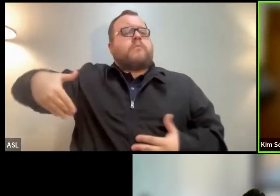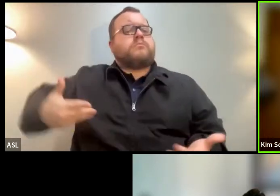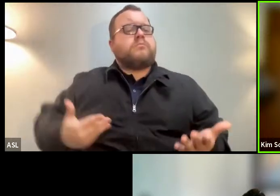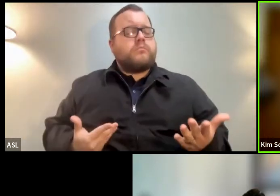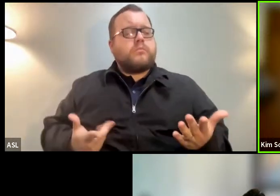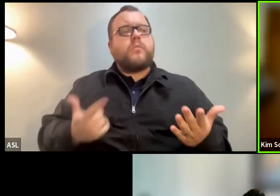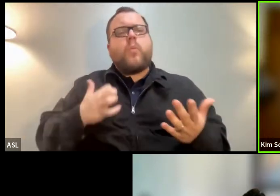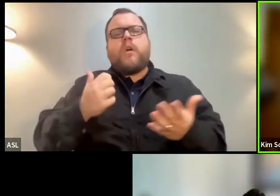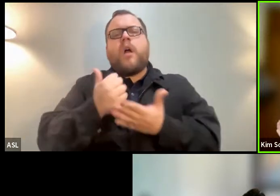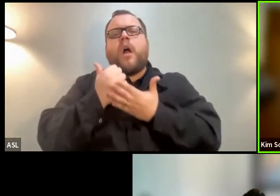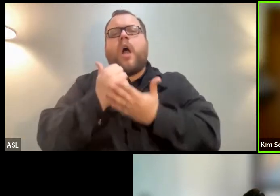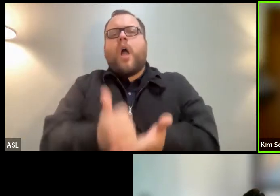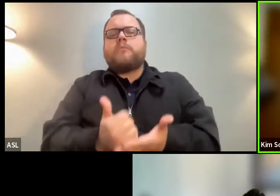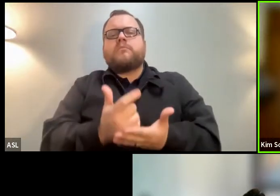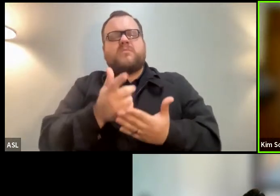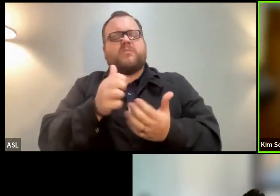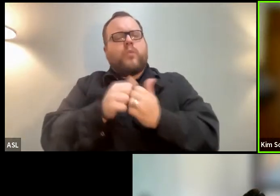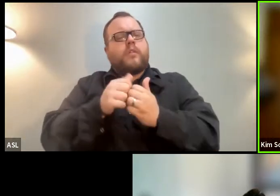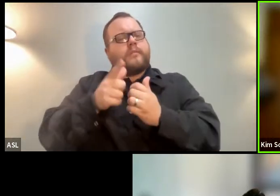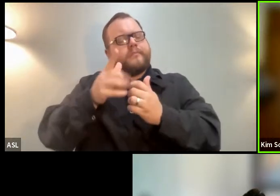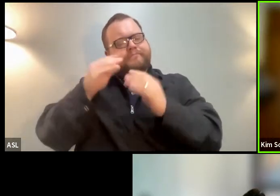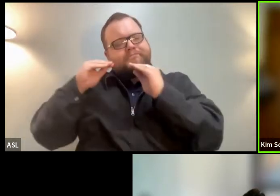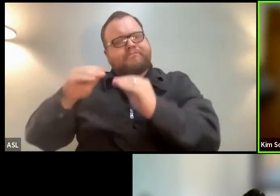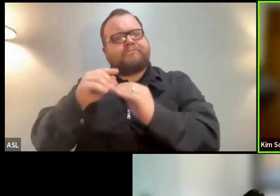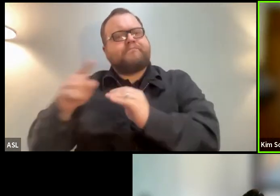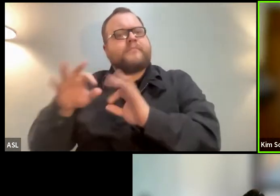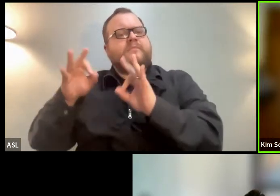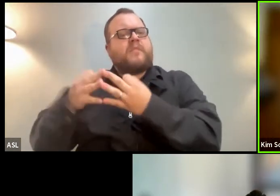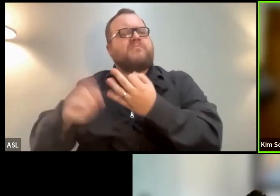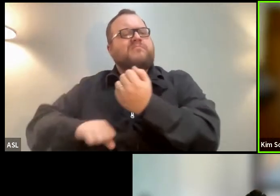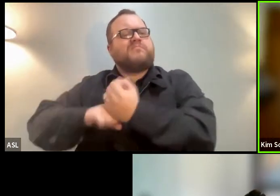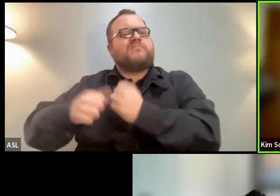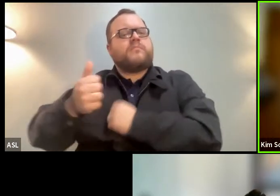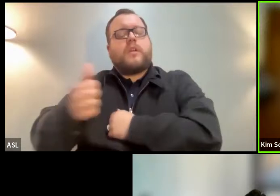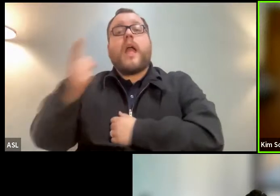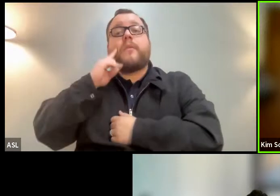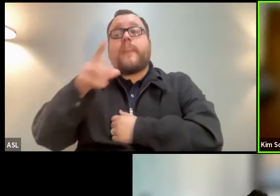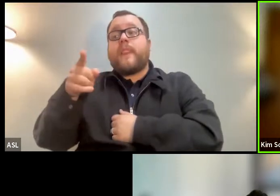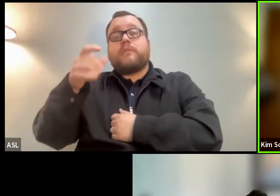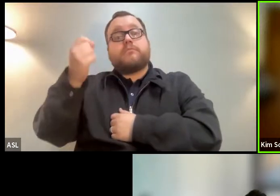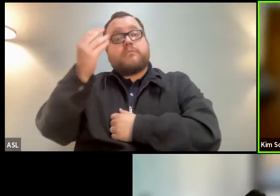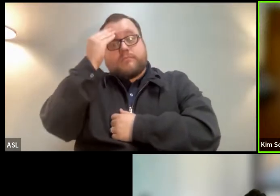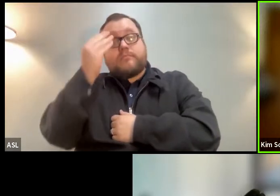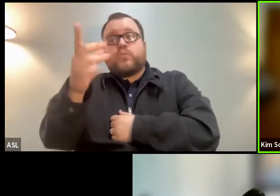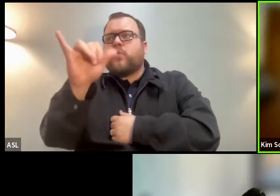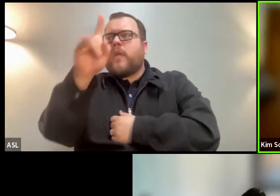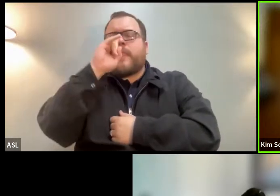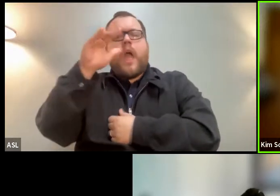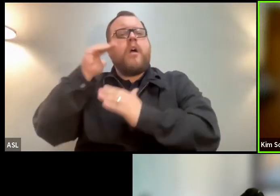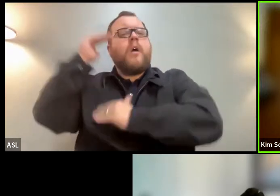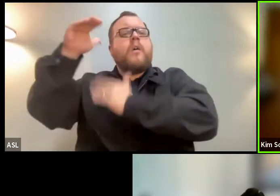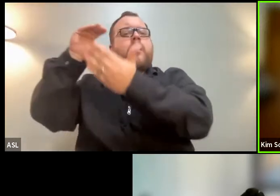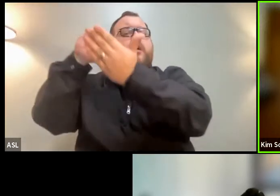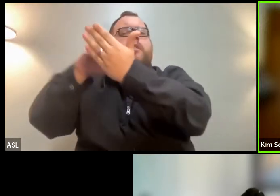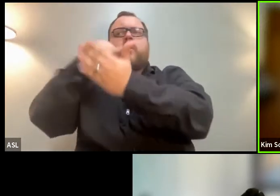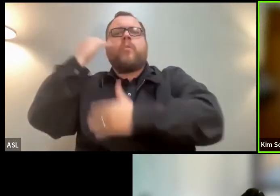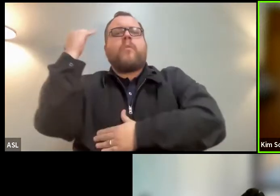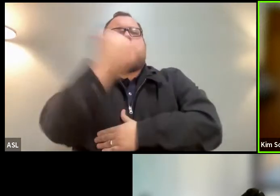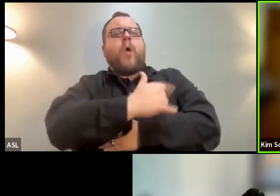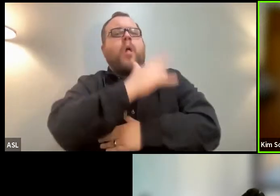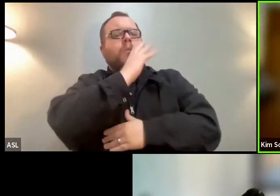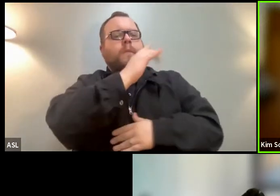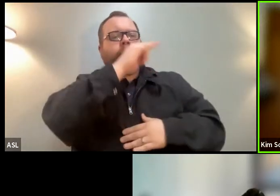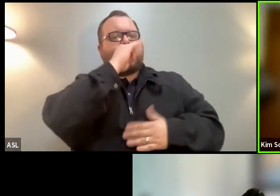help in that way, and also say they can connect back to your pediatric provider. Like, they can always call your pediatric neurologist or